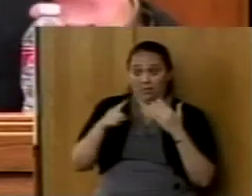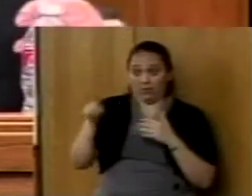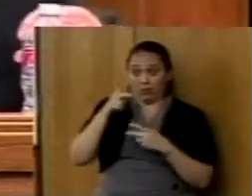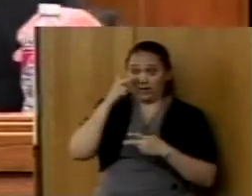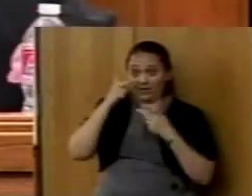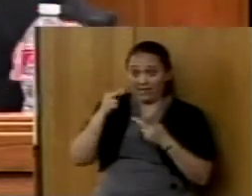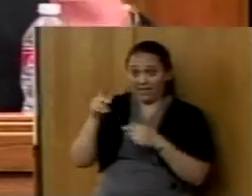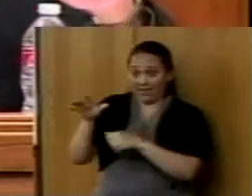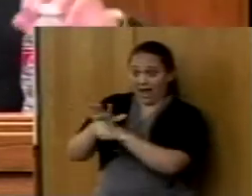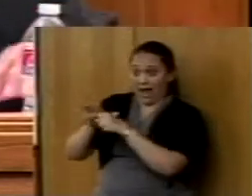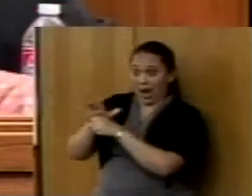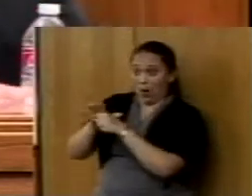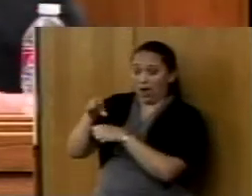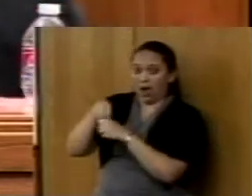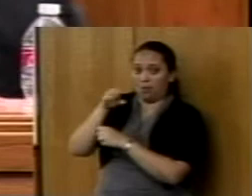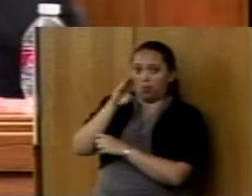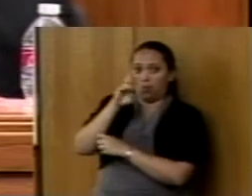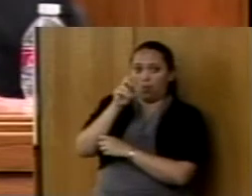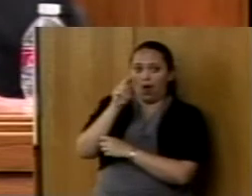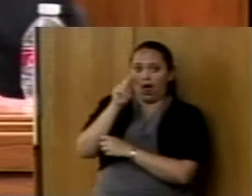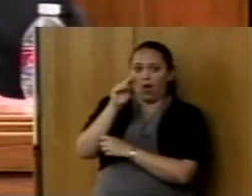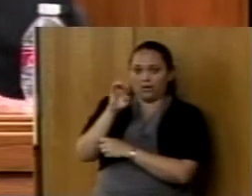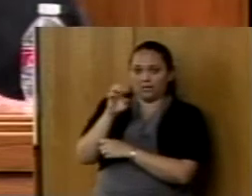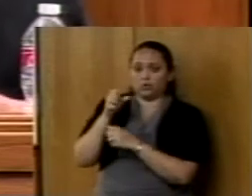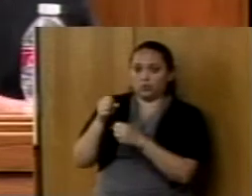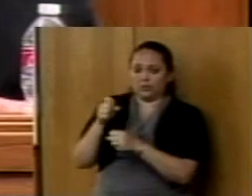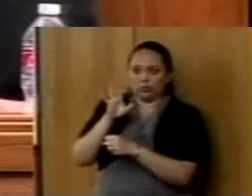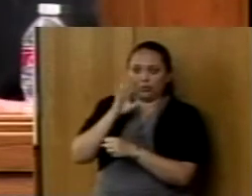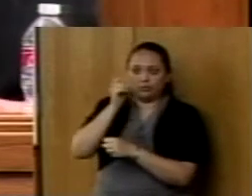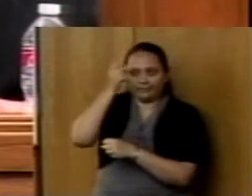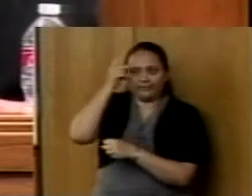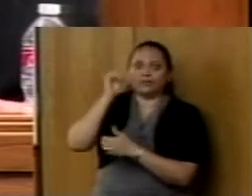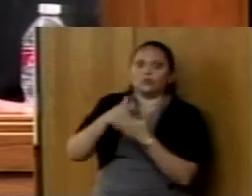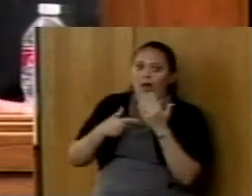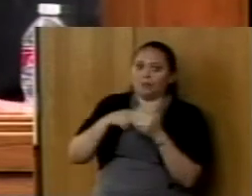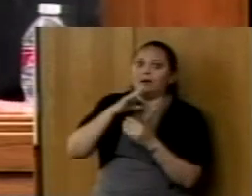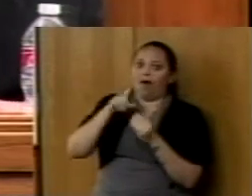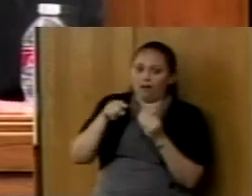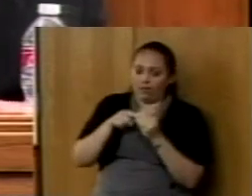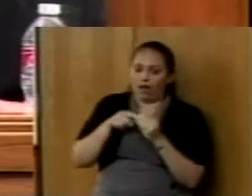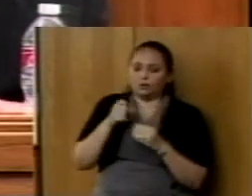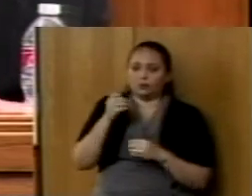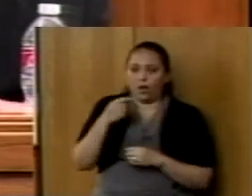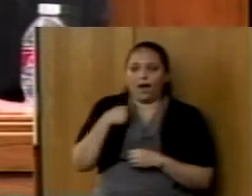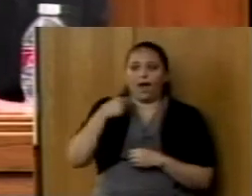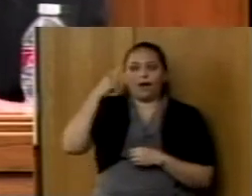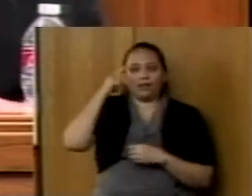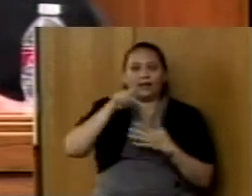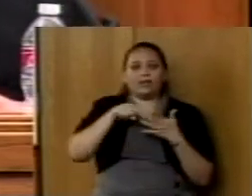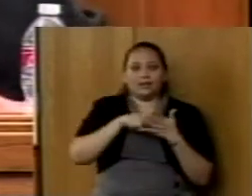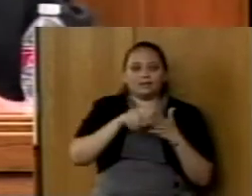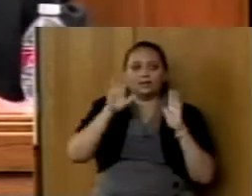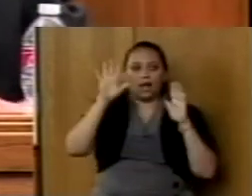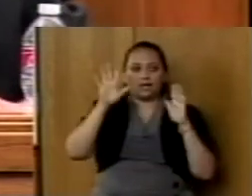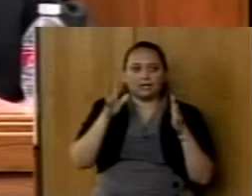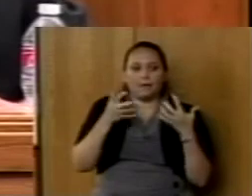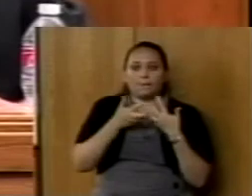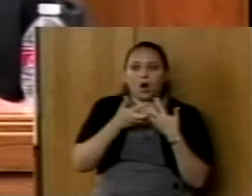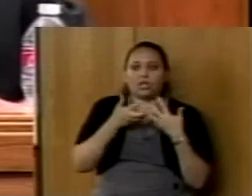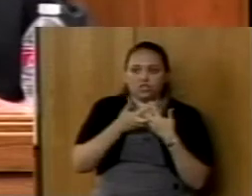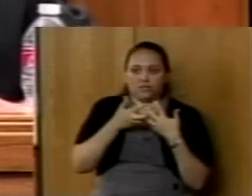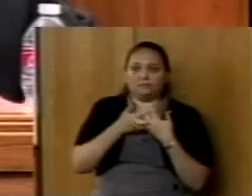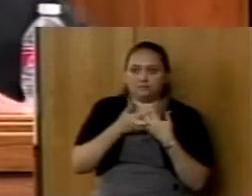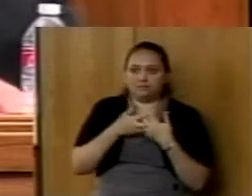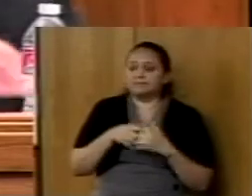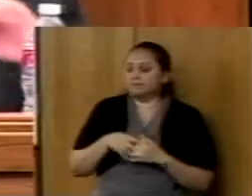Brownie Street, I mean, you will see that is what I'm talking about. So I think that this is an excellent partnership,